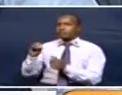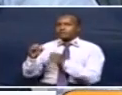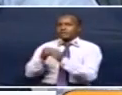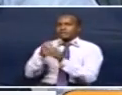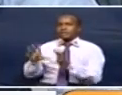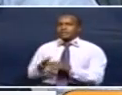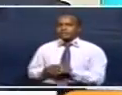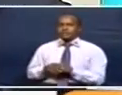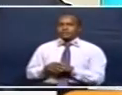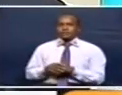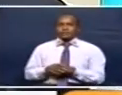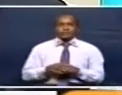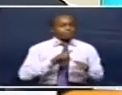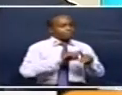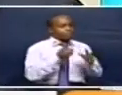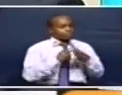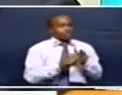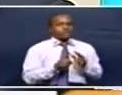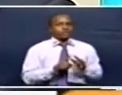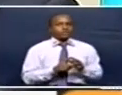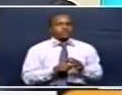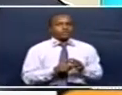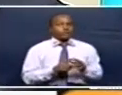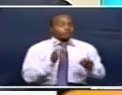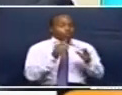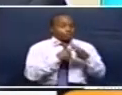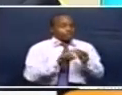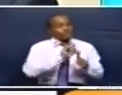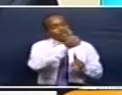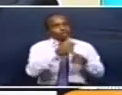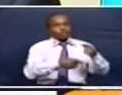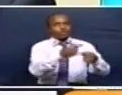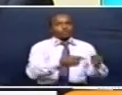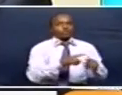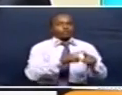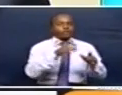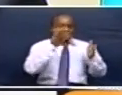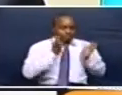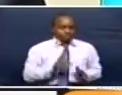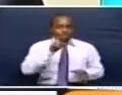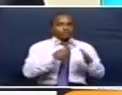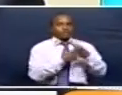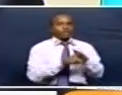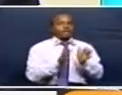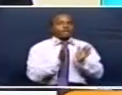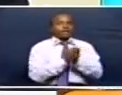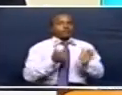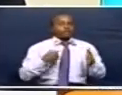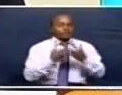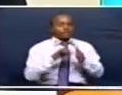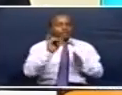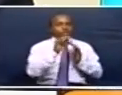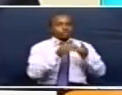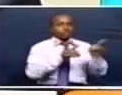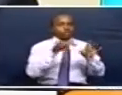start. Once you start, others, you pass the baton and they continue. But somebody has to start. And we have started that journey in Machakos.